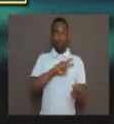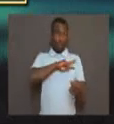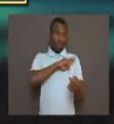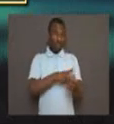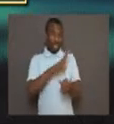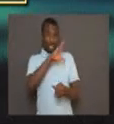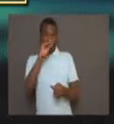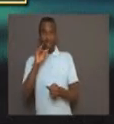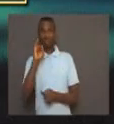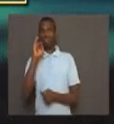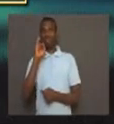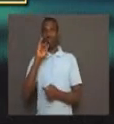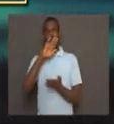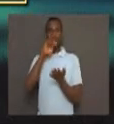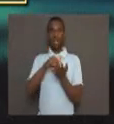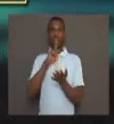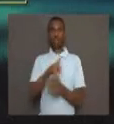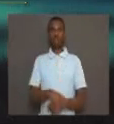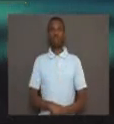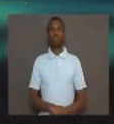and current.